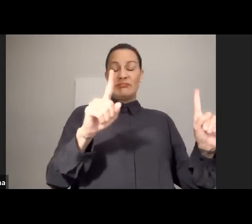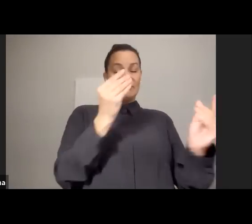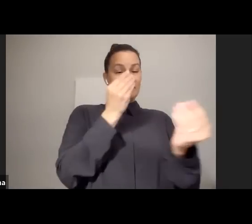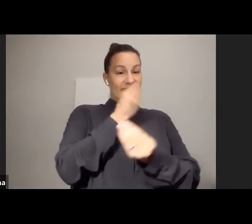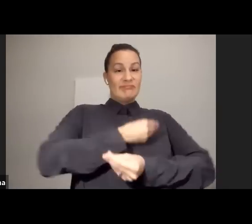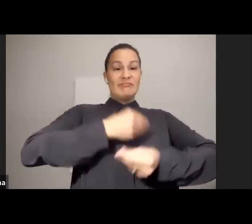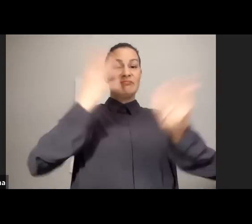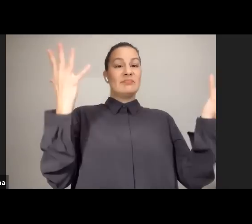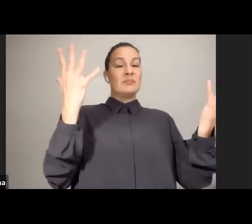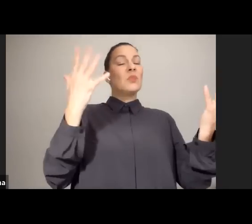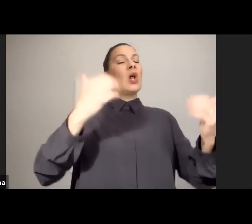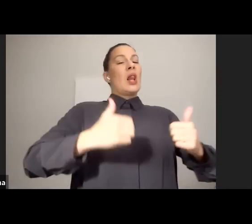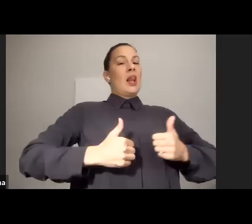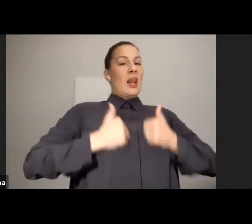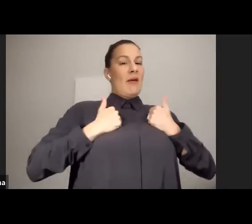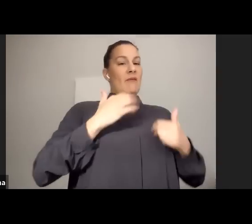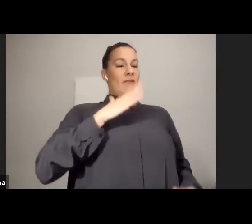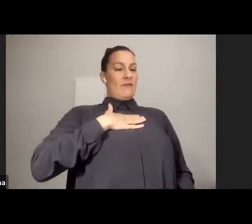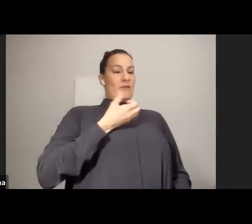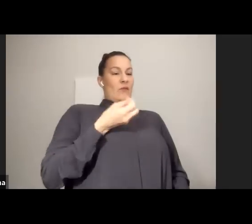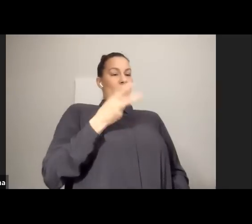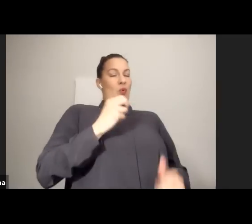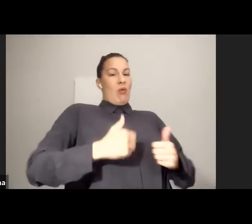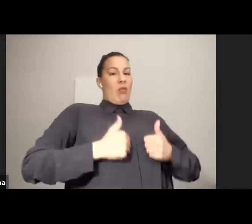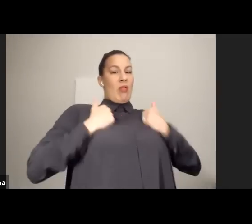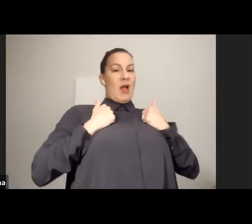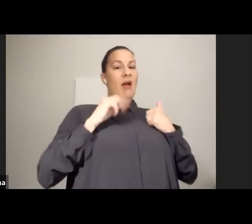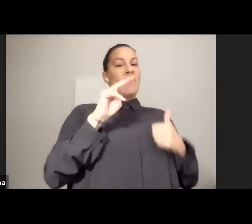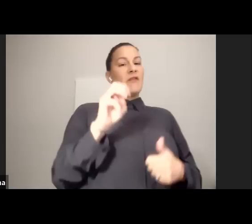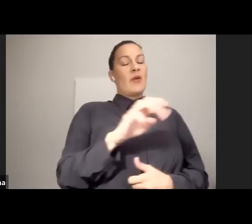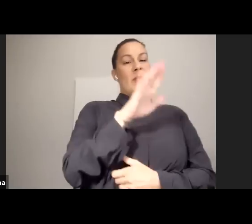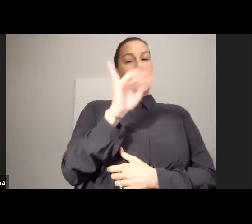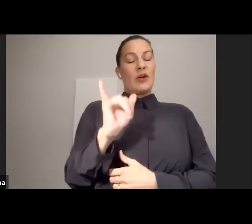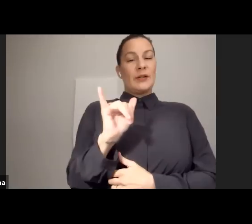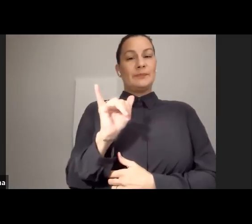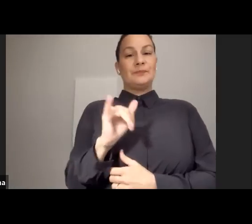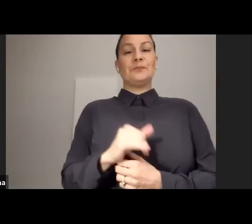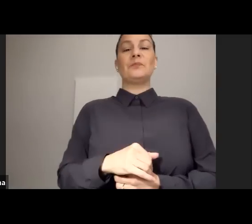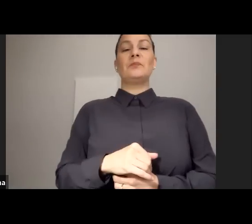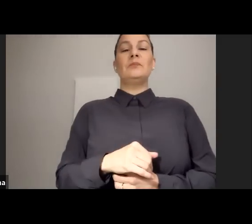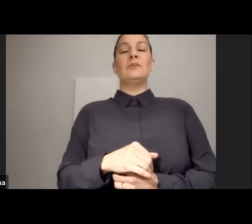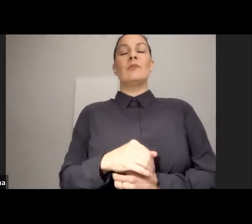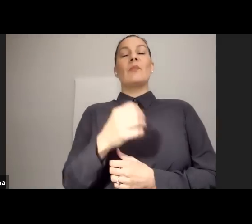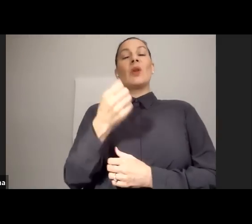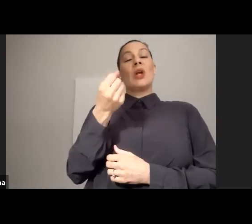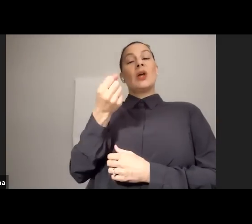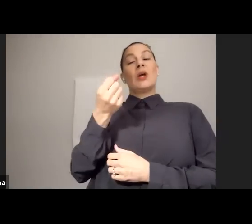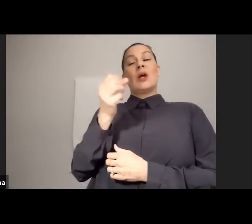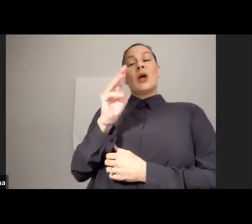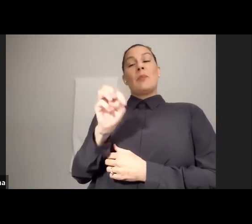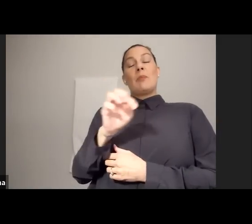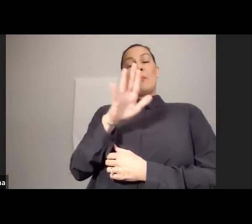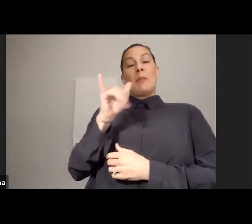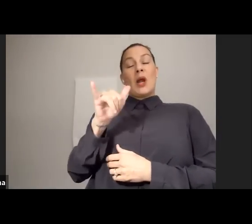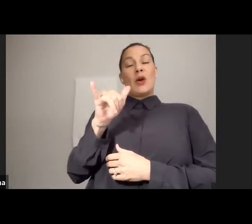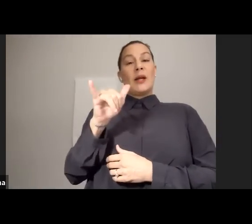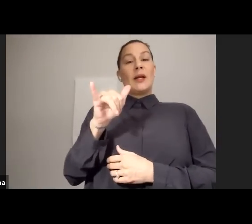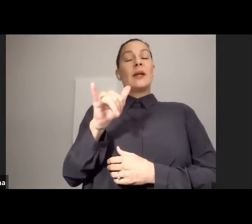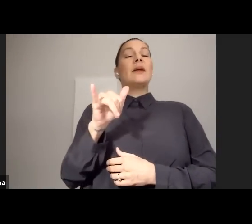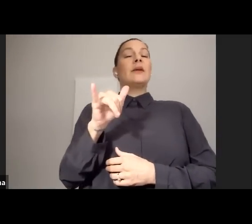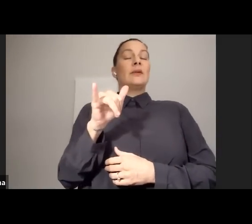Black trans woman, Mary Ann Walters, traded sex in Baltimore and was hunted by the state under the Fugitive Slave